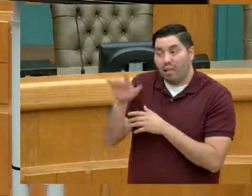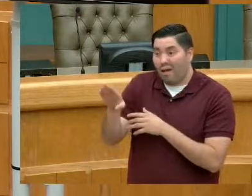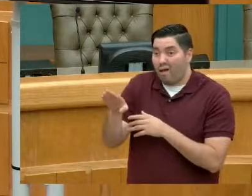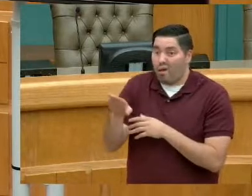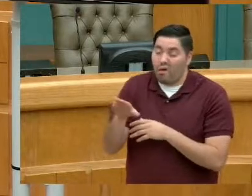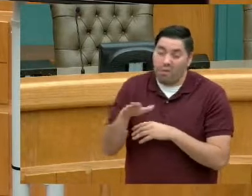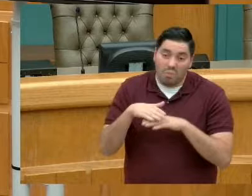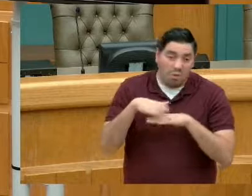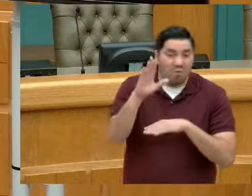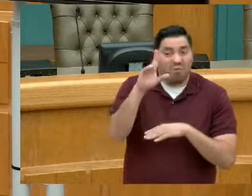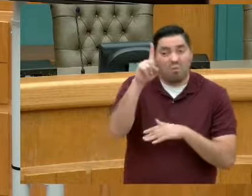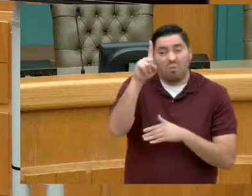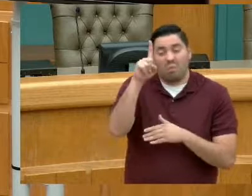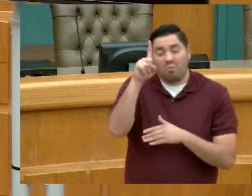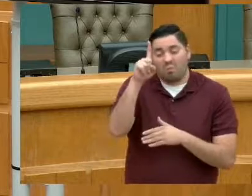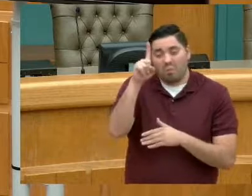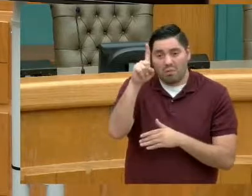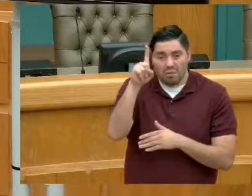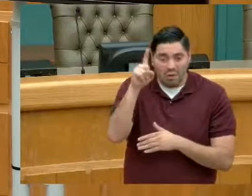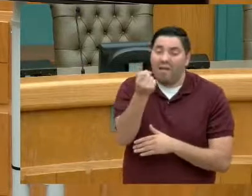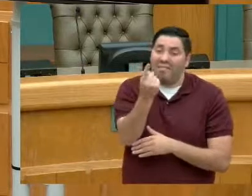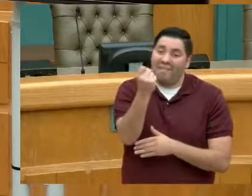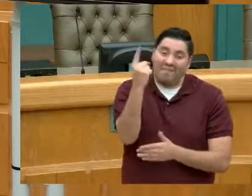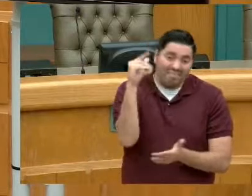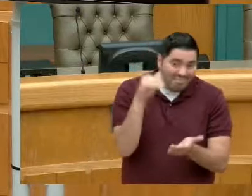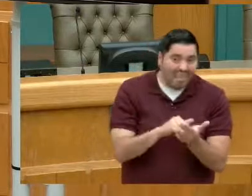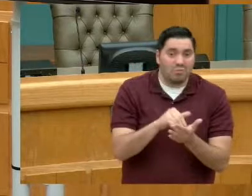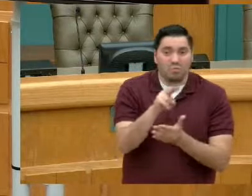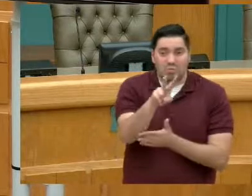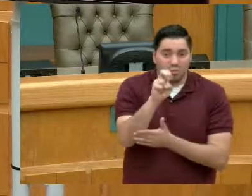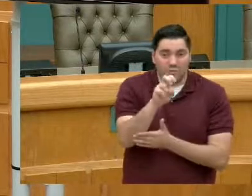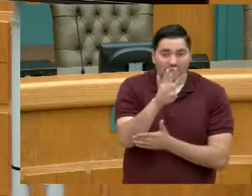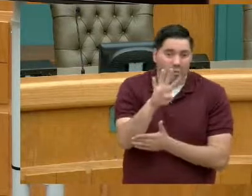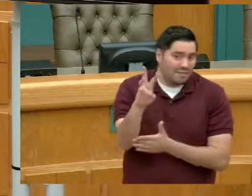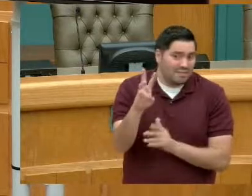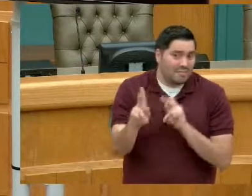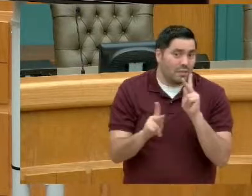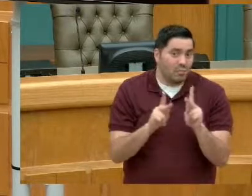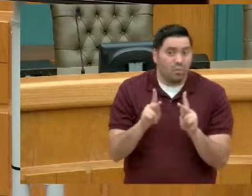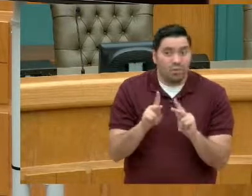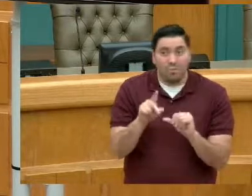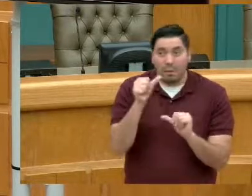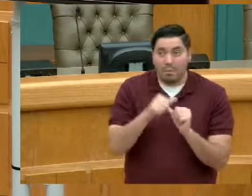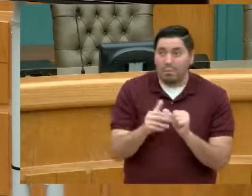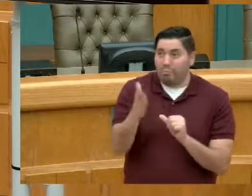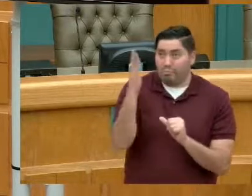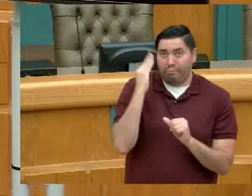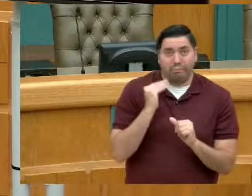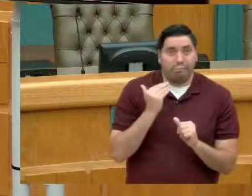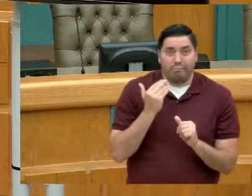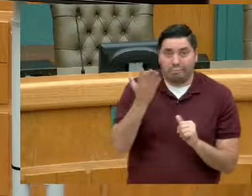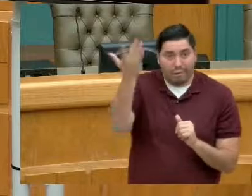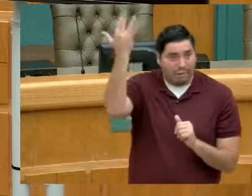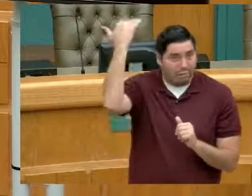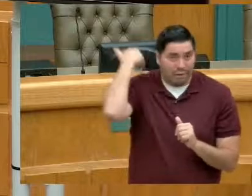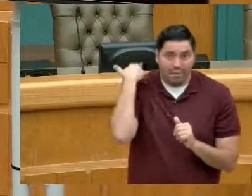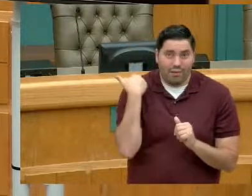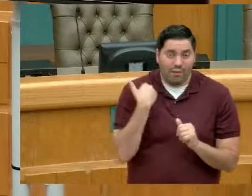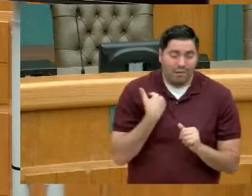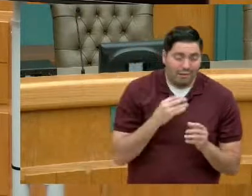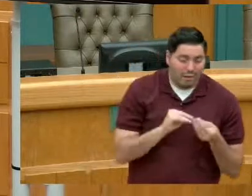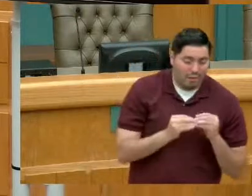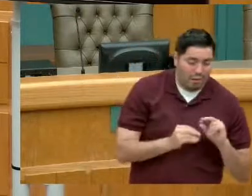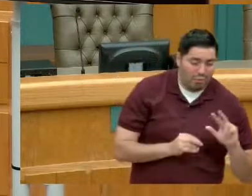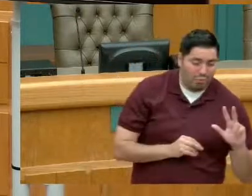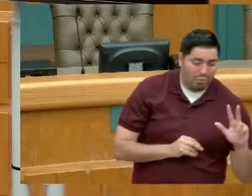over 11,000 persons, so 11,246. I remember when that number was not even quite 3,000, right? So